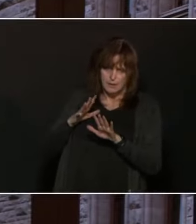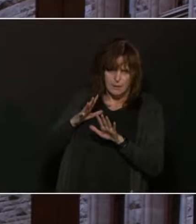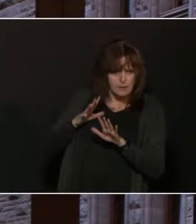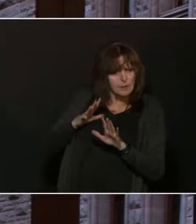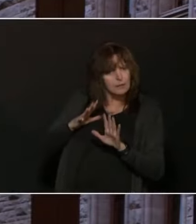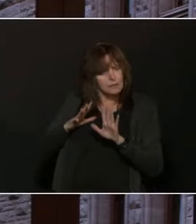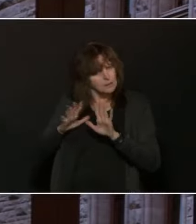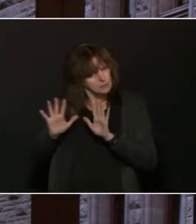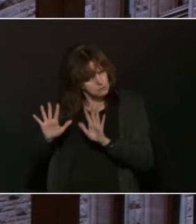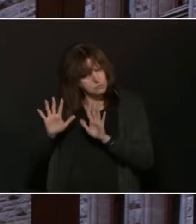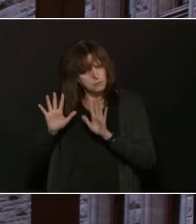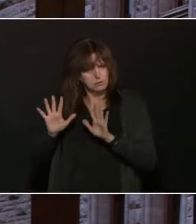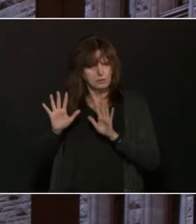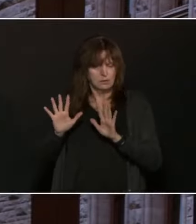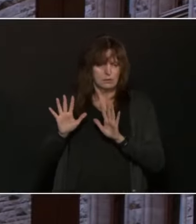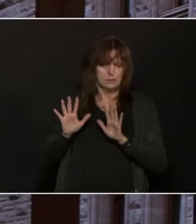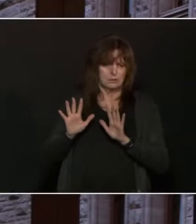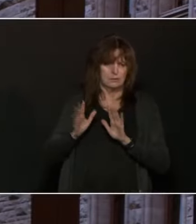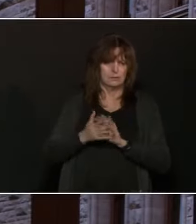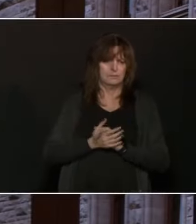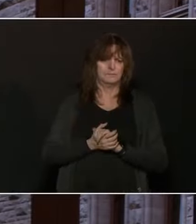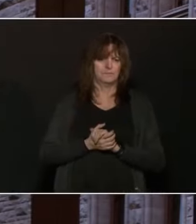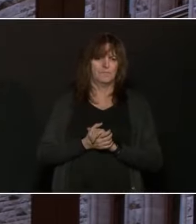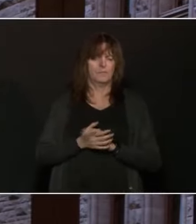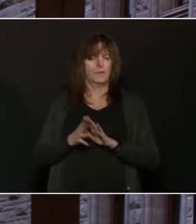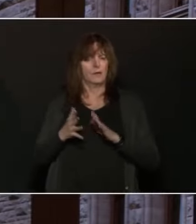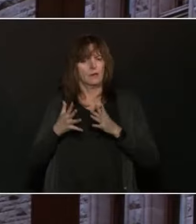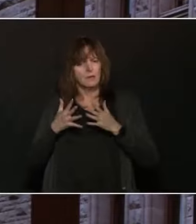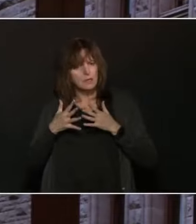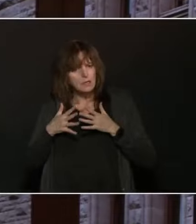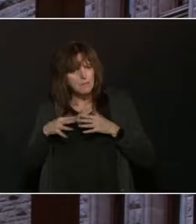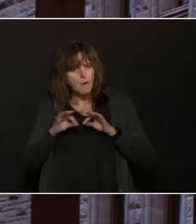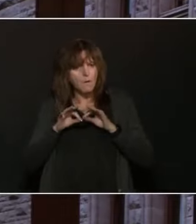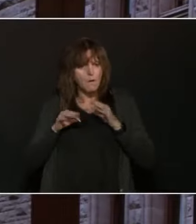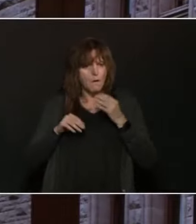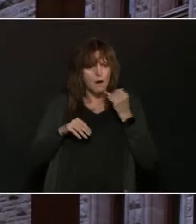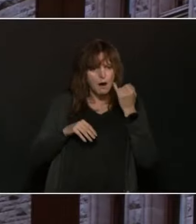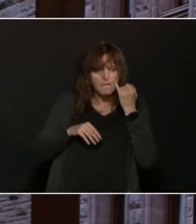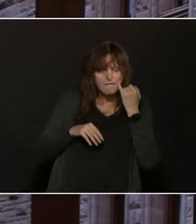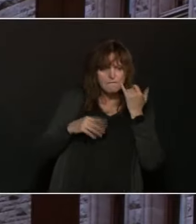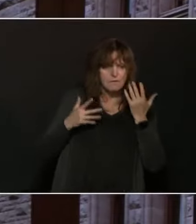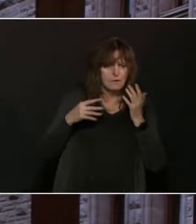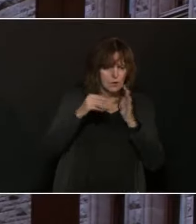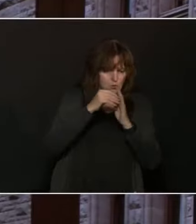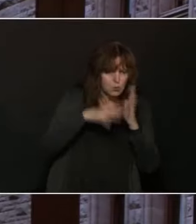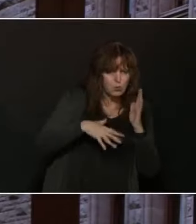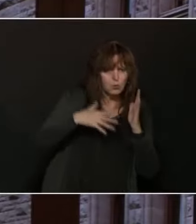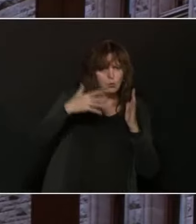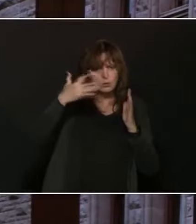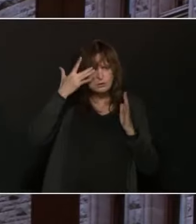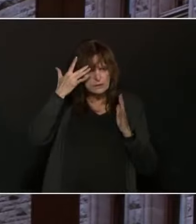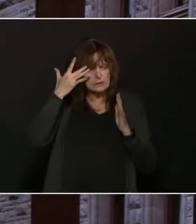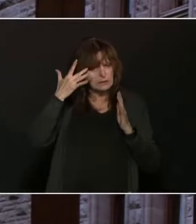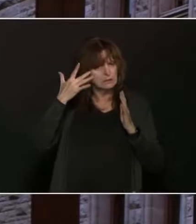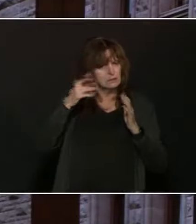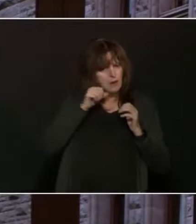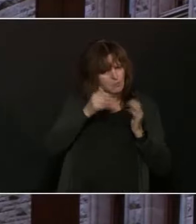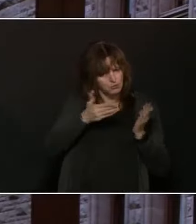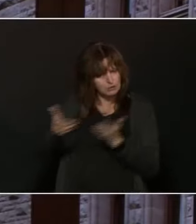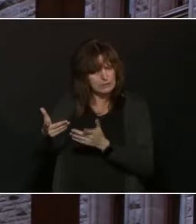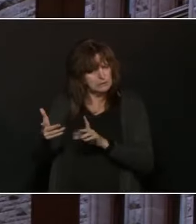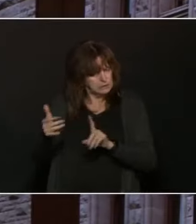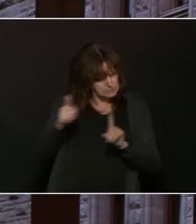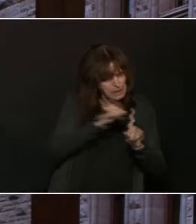school that may be bringing it in and transmit it, because we do not want any in-school transmission. We want that remaining safe for the